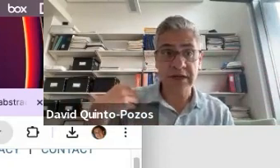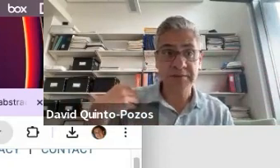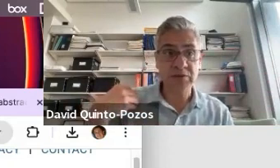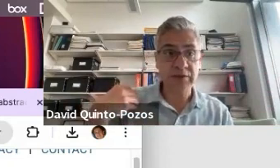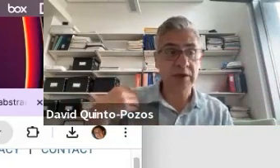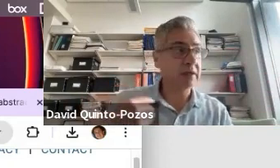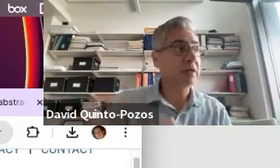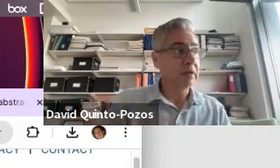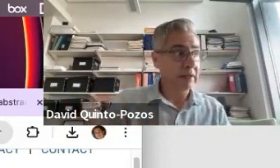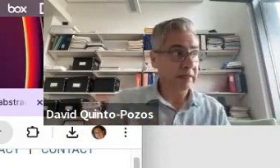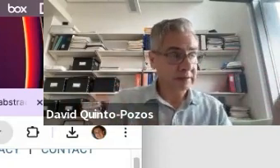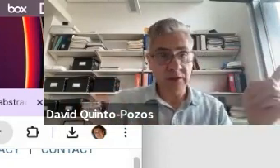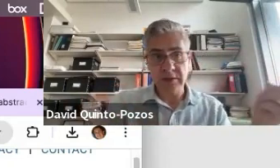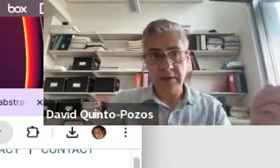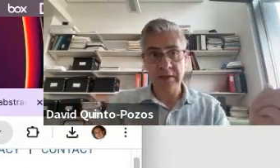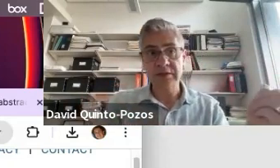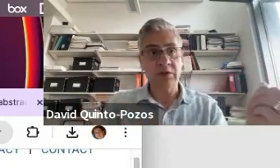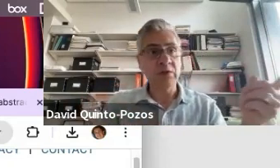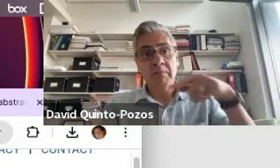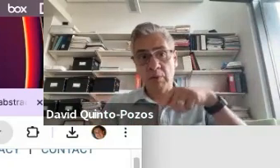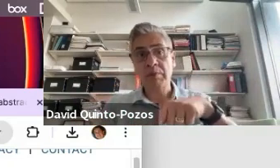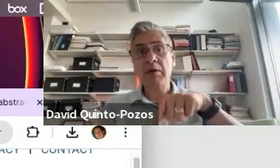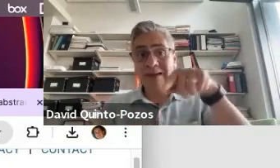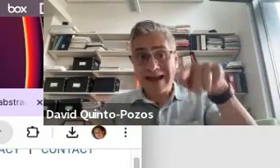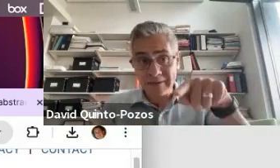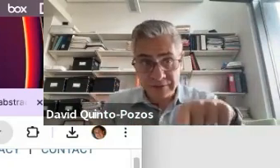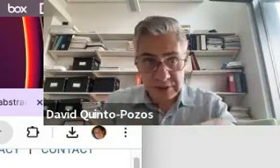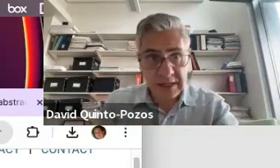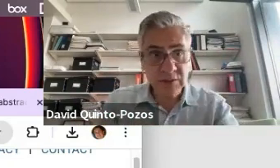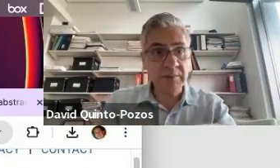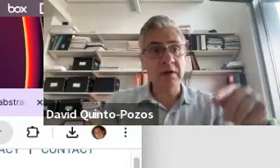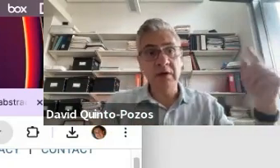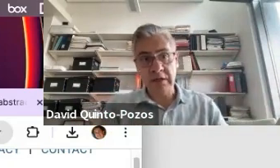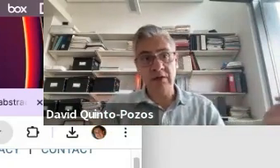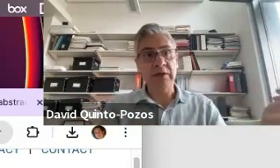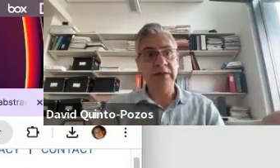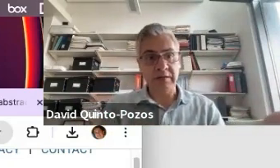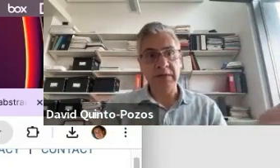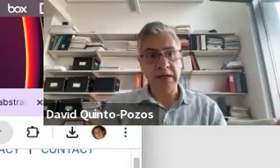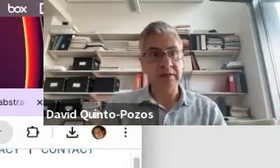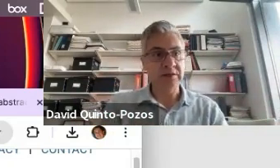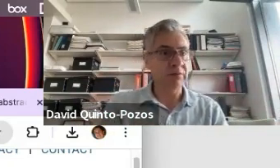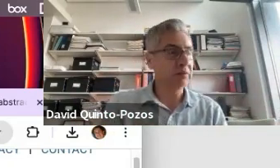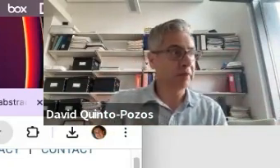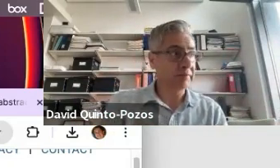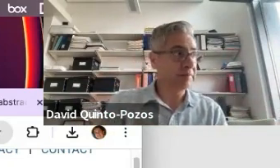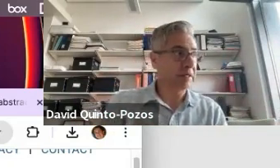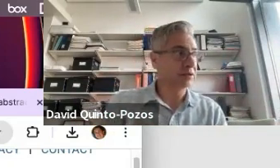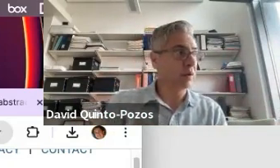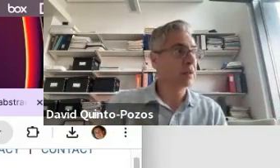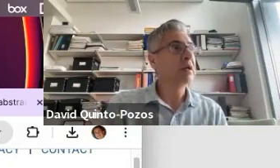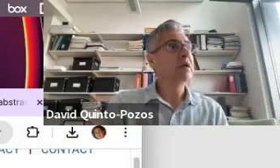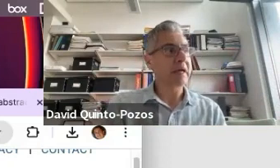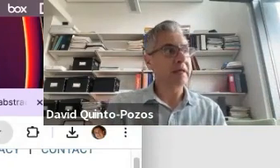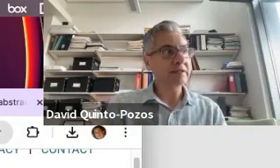was done on abstract writing that is currently linked to, but we'll probably add today's webinar here, and that'll be added to this page